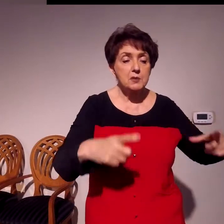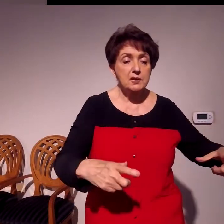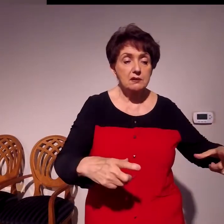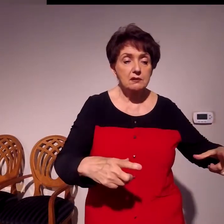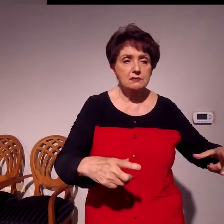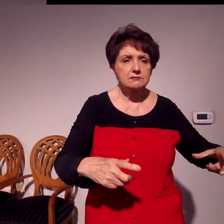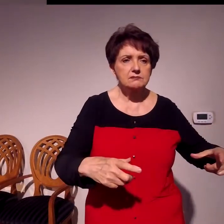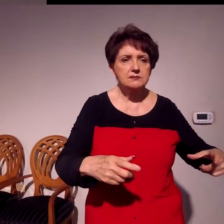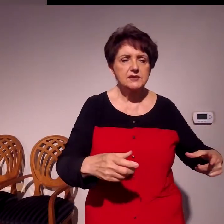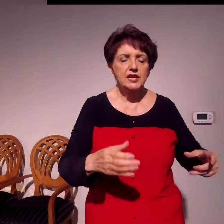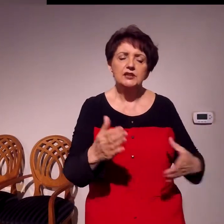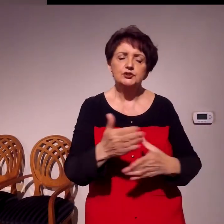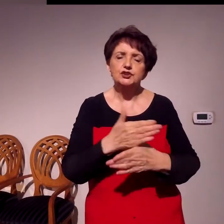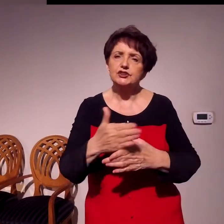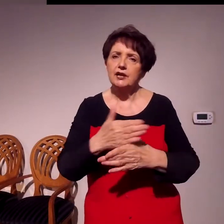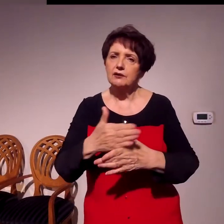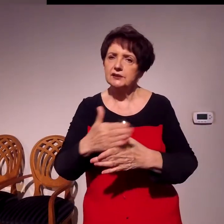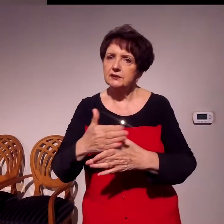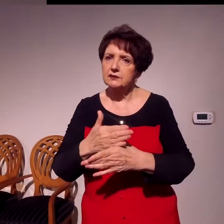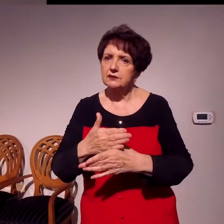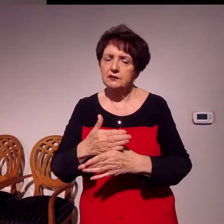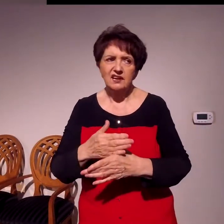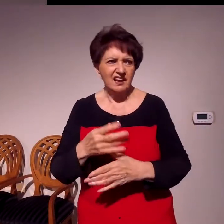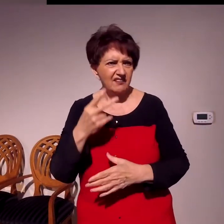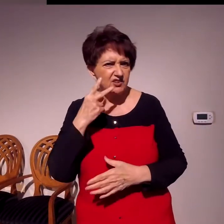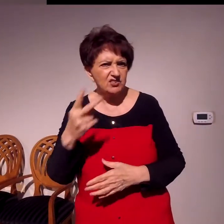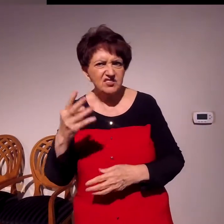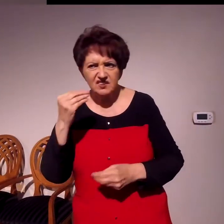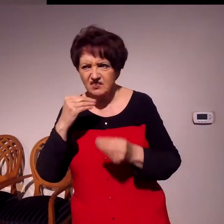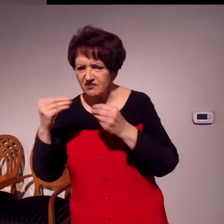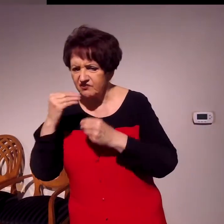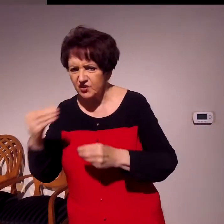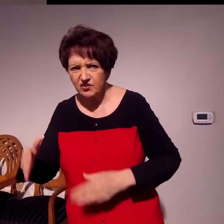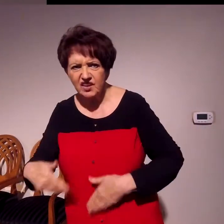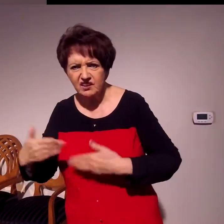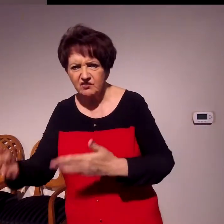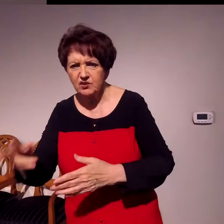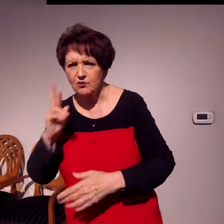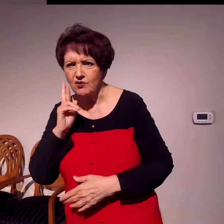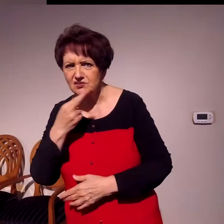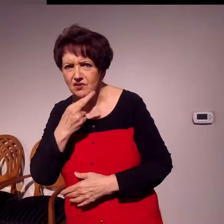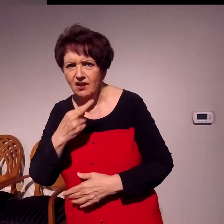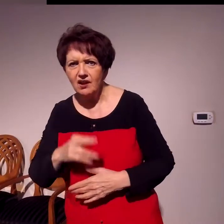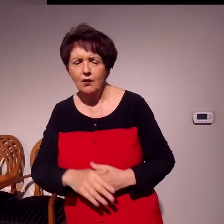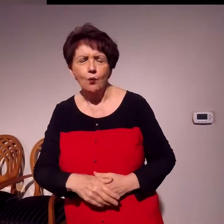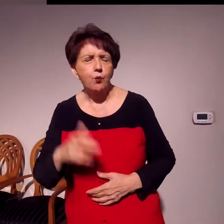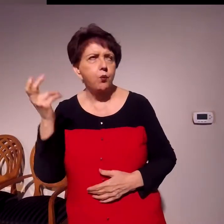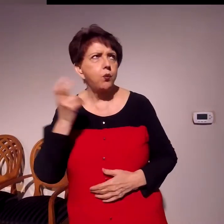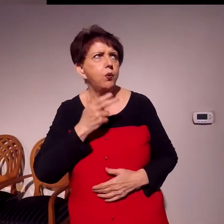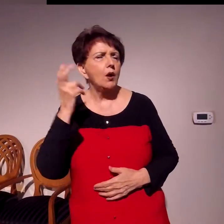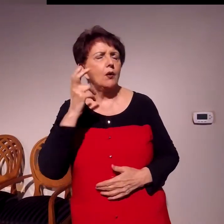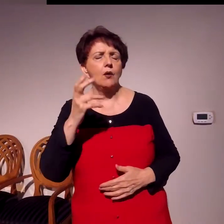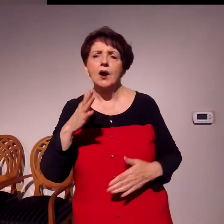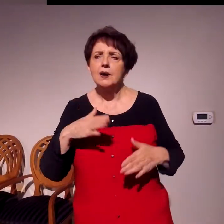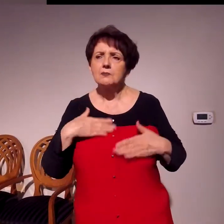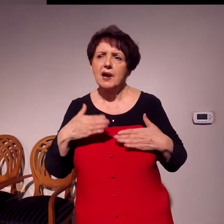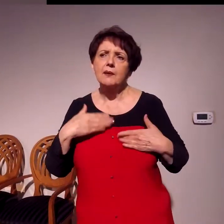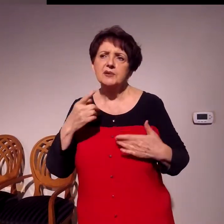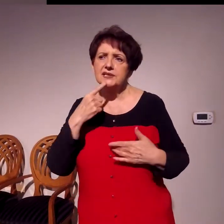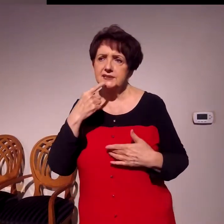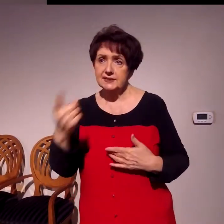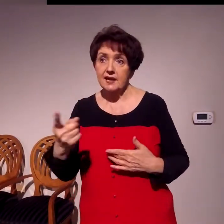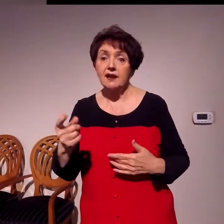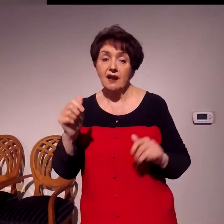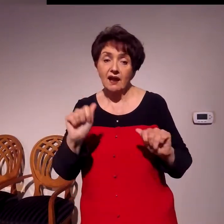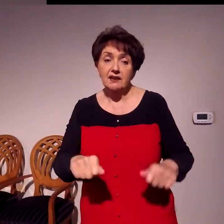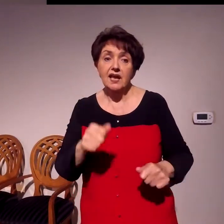Have you seen those plates that when you go out to eat, how much food that is? Holy mackerel! And I am happy to say I can eat the entire